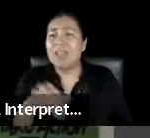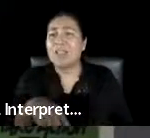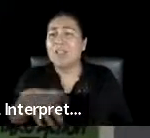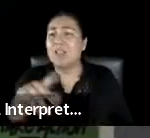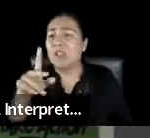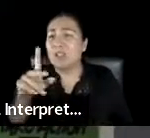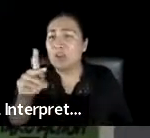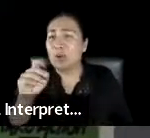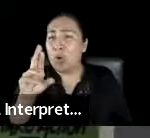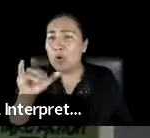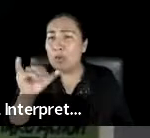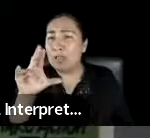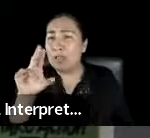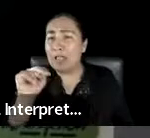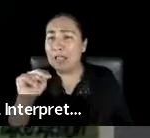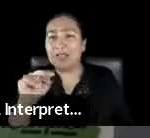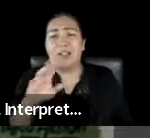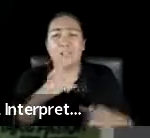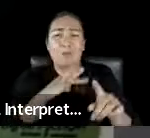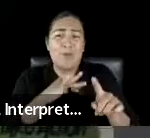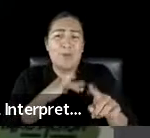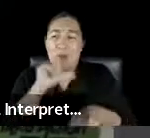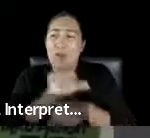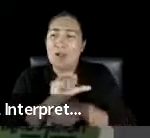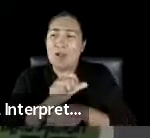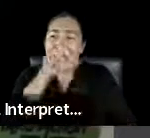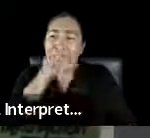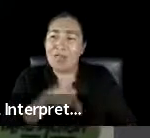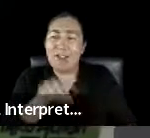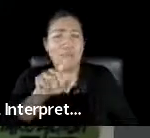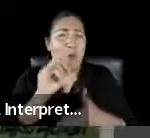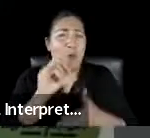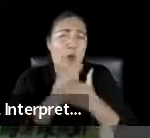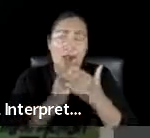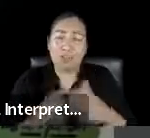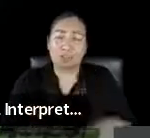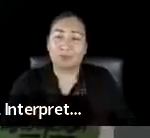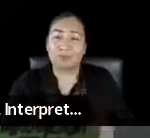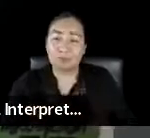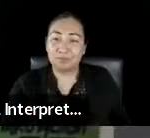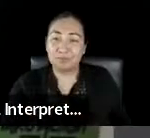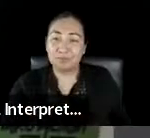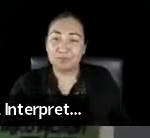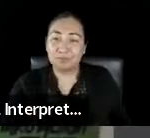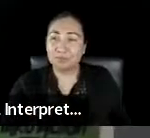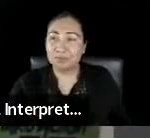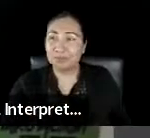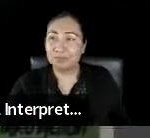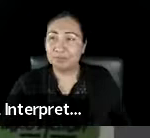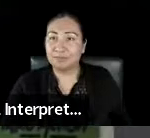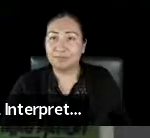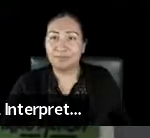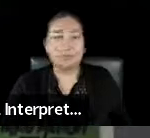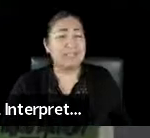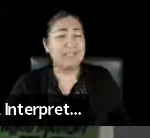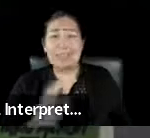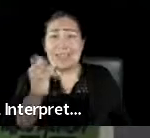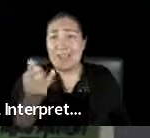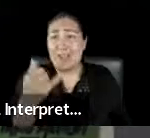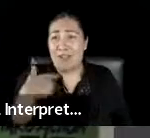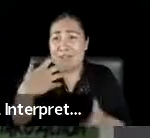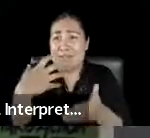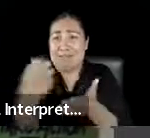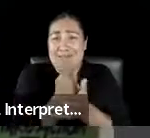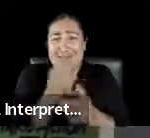fantastic work on this project. A lovely piece of art. So thank you for that. All right, moving right along. I just want to take this opportunity